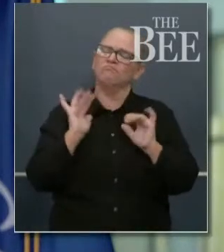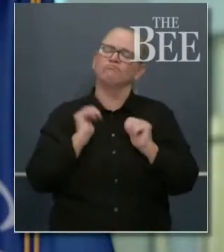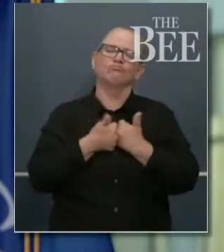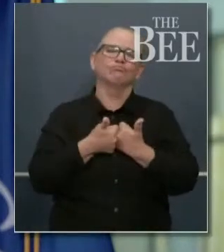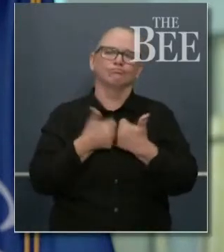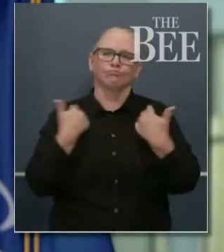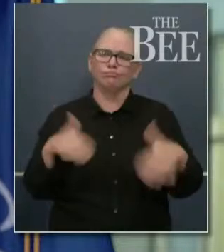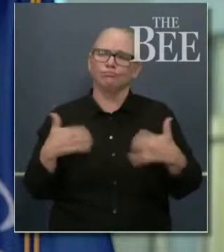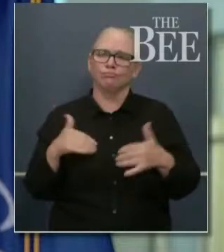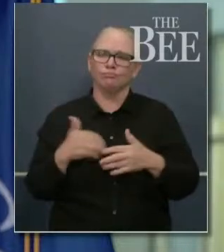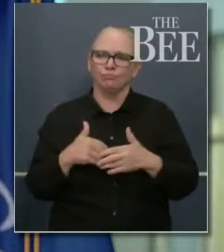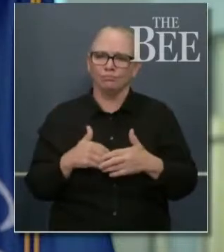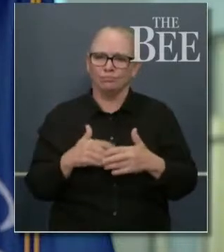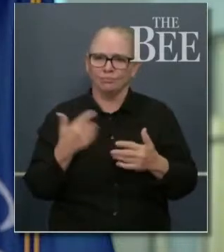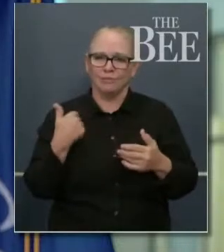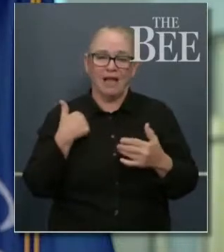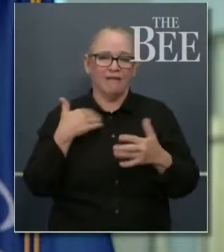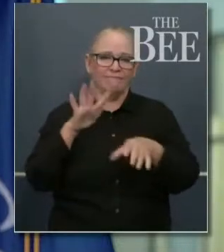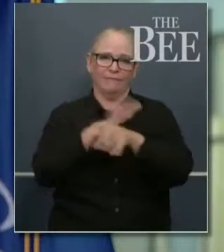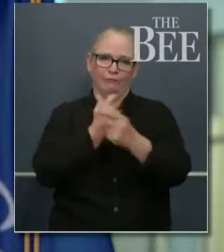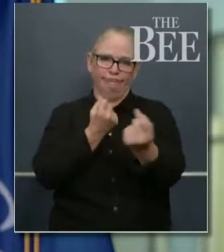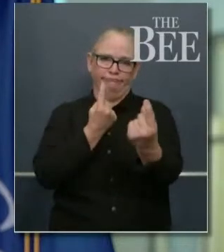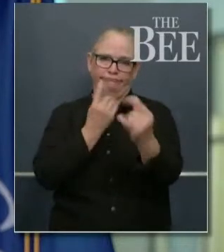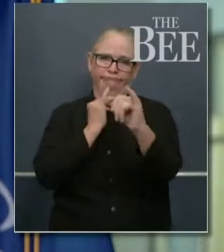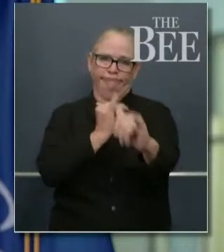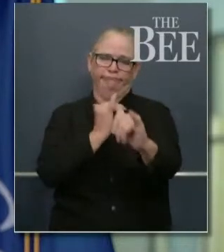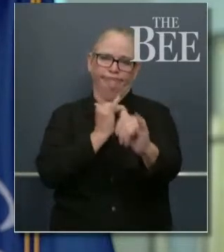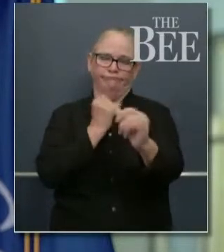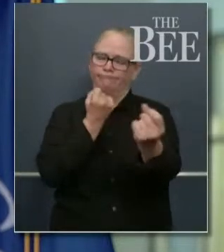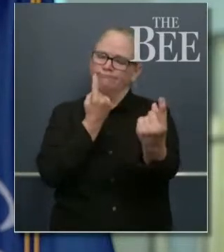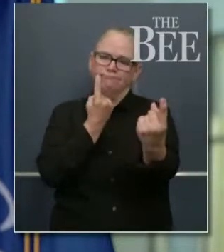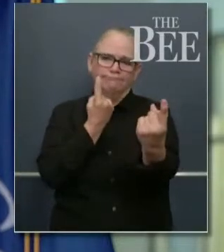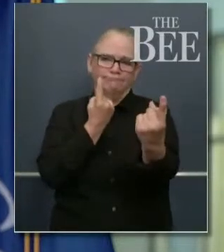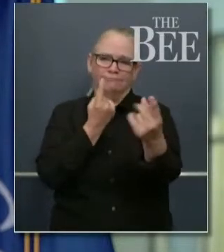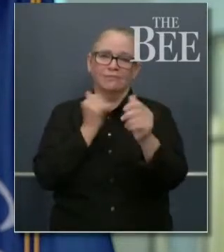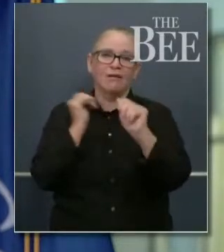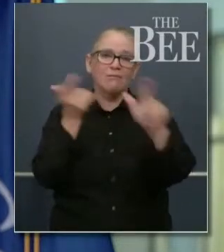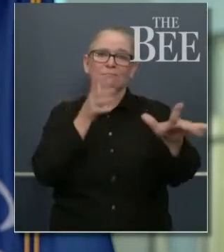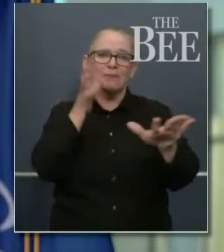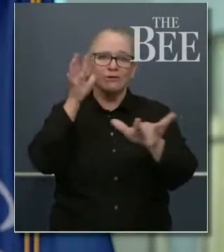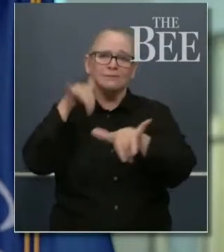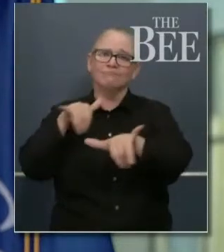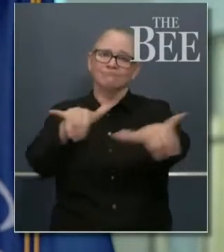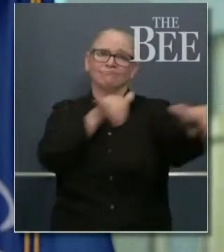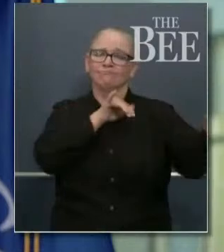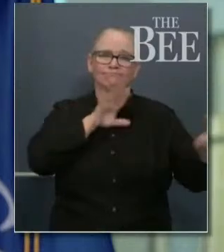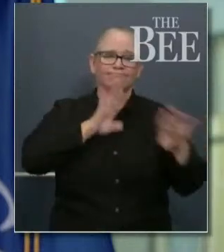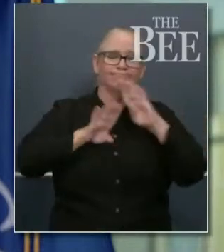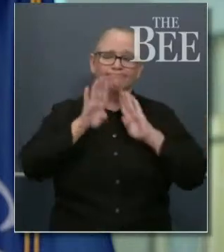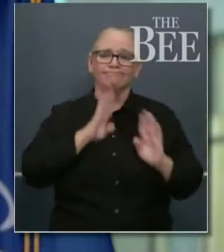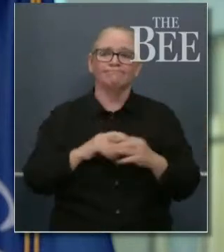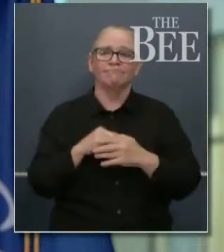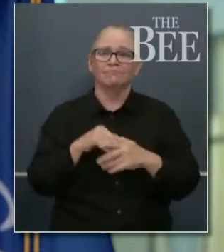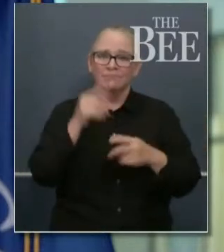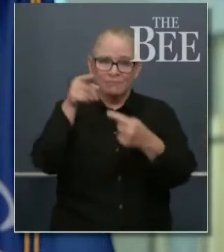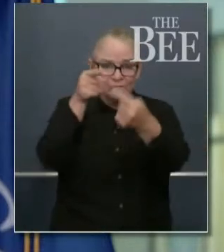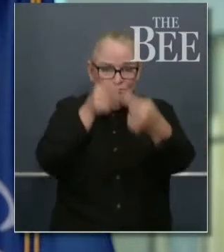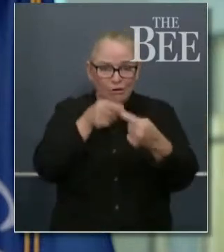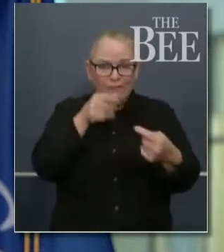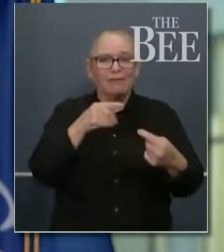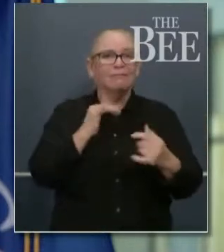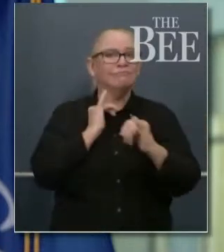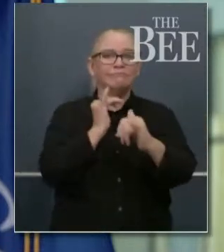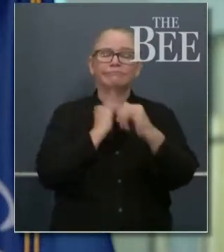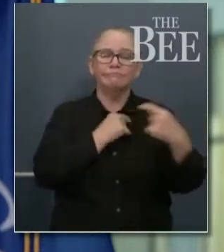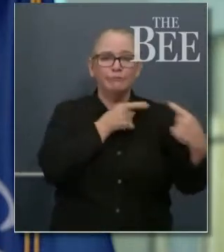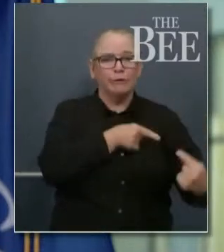deep empathy and deep understanding of parents out there, millions of you that are struggling with similar experiences.